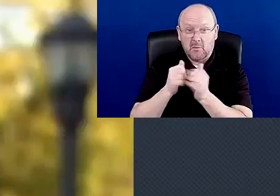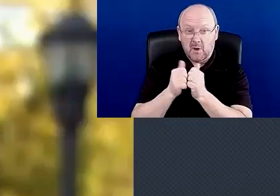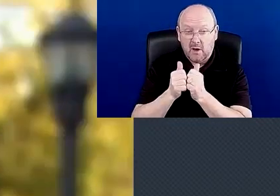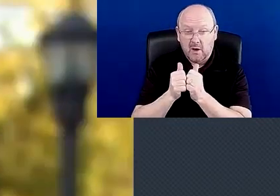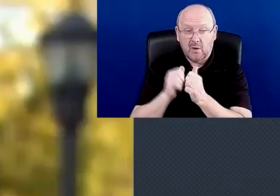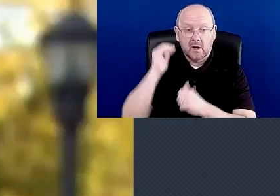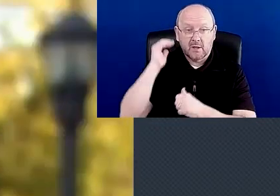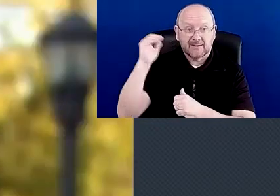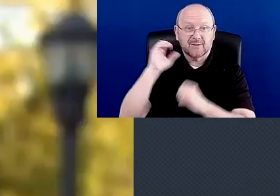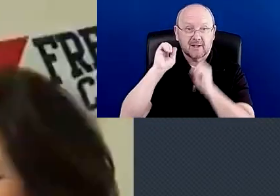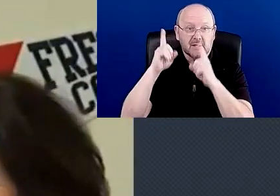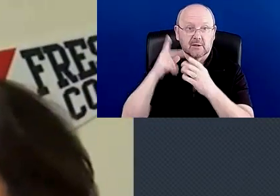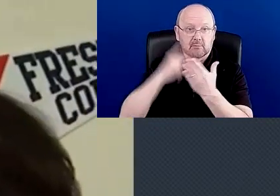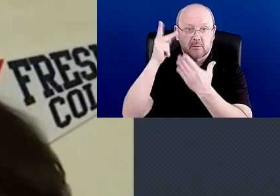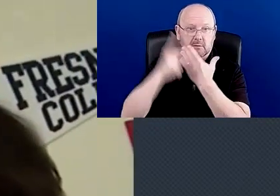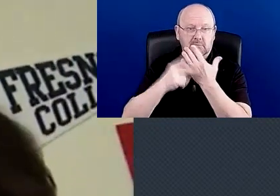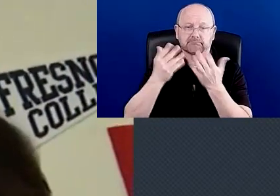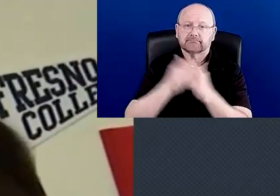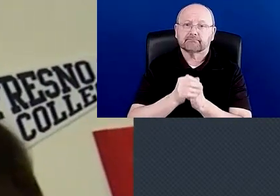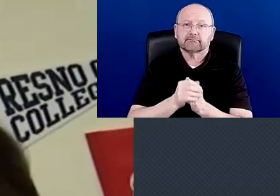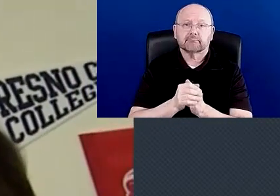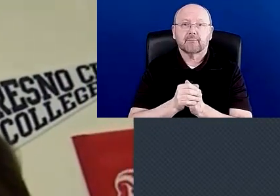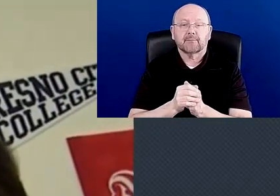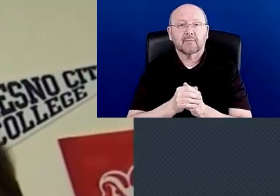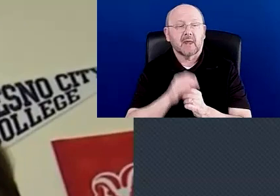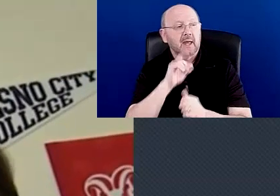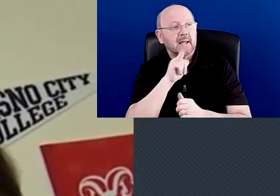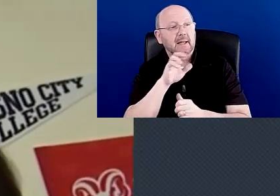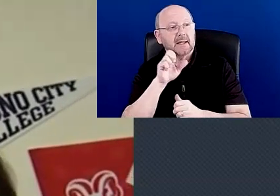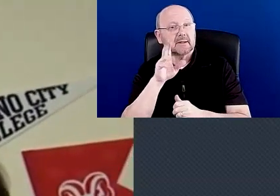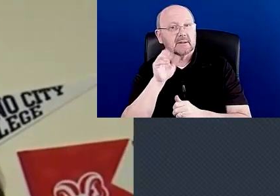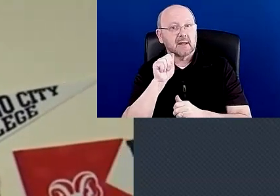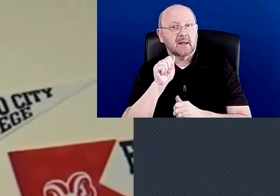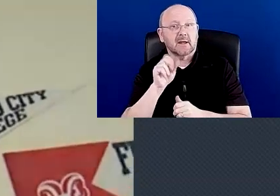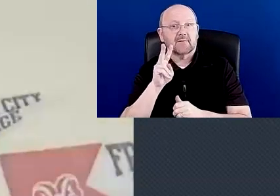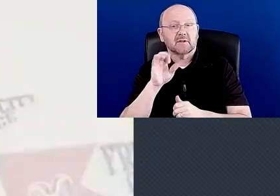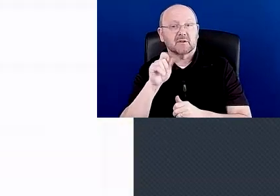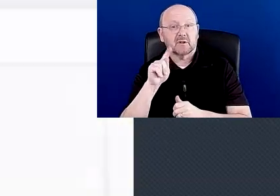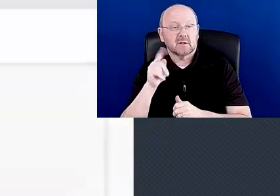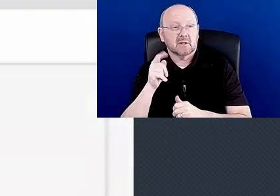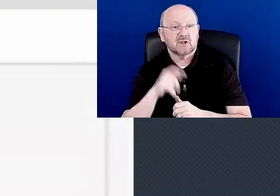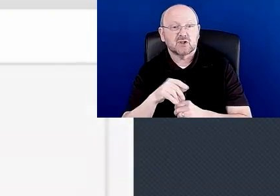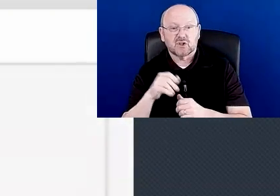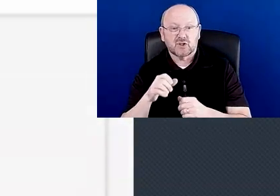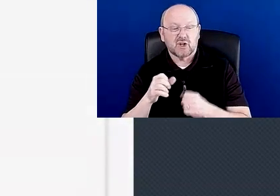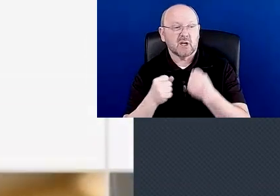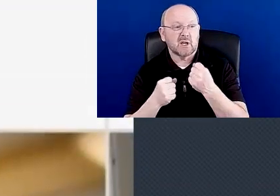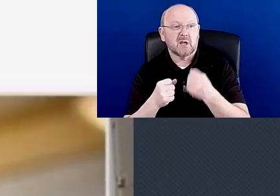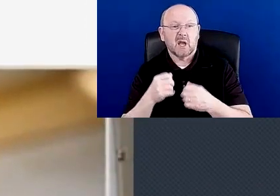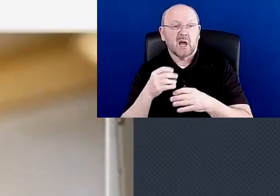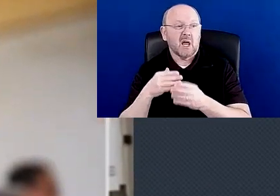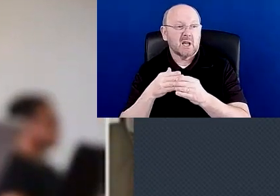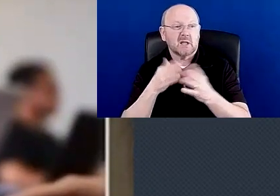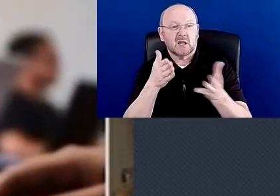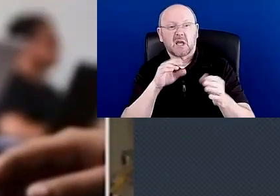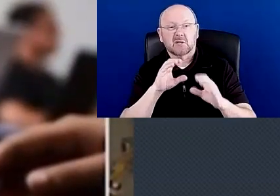really grateful for these programs here. Lisa Vincent is the Adult Education Program Coordinator at FCC. It offers classes, resources,